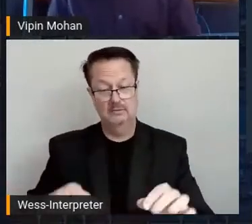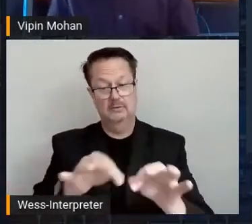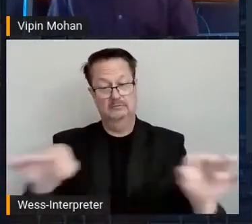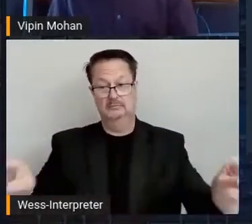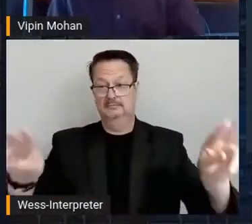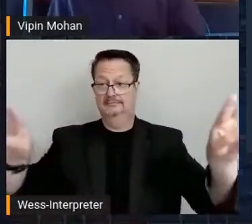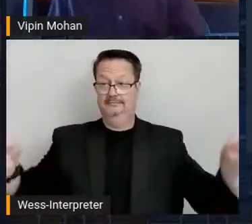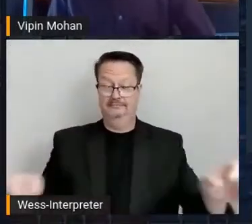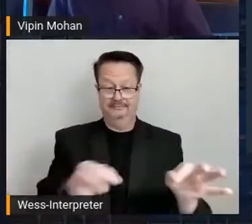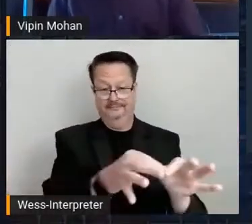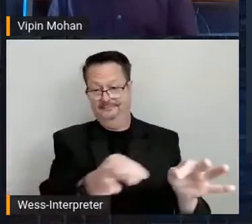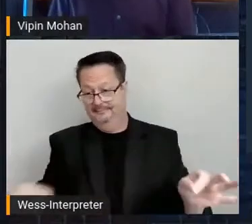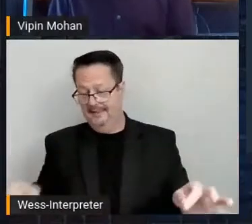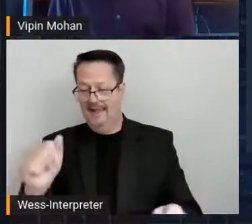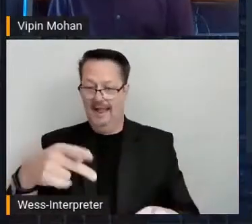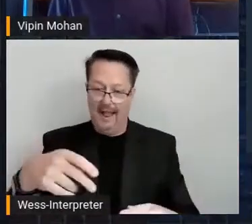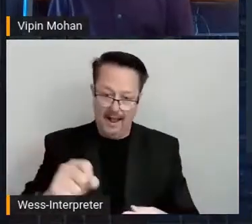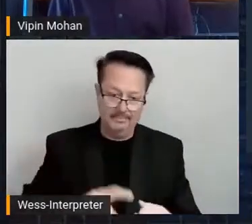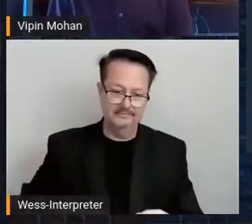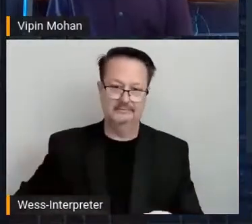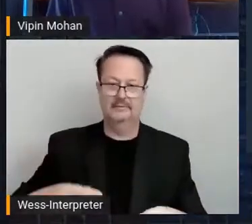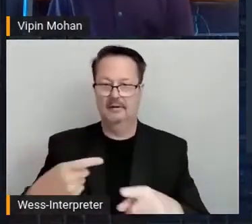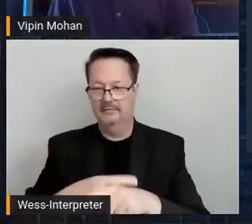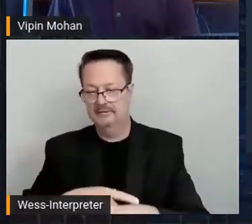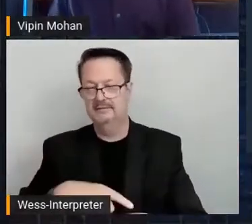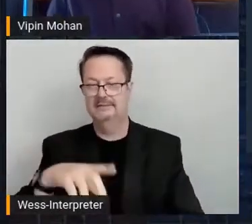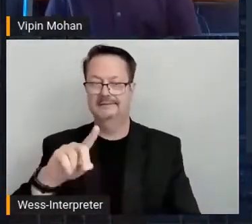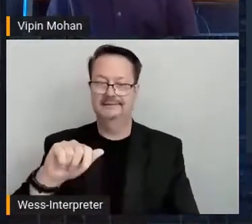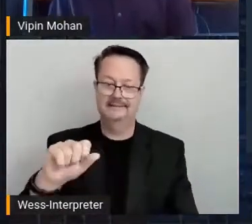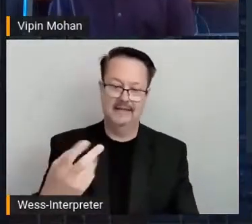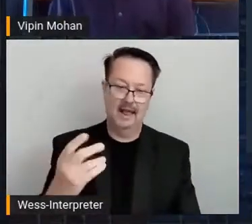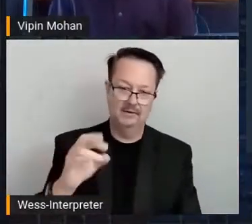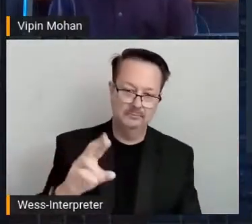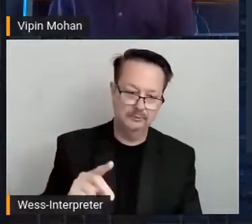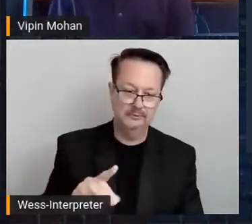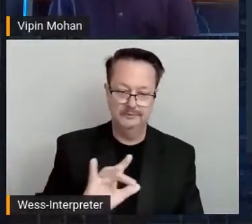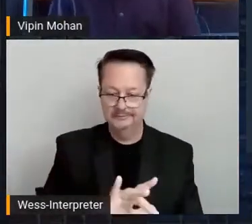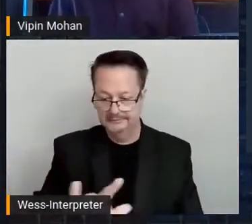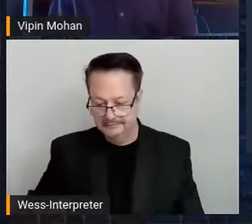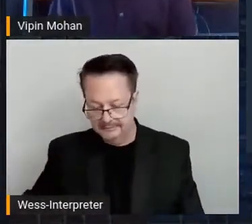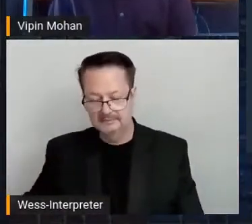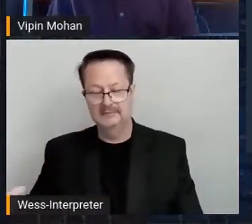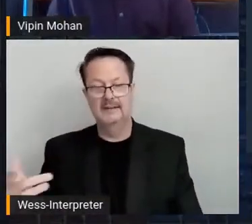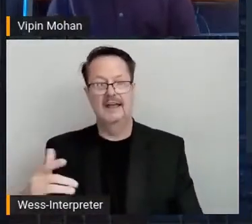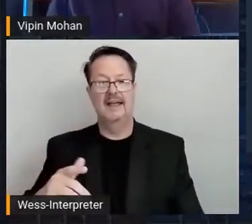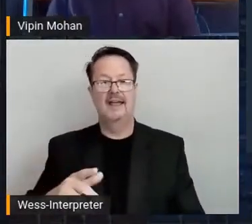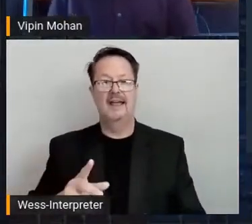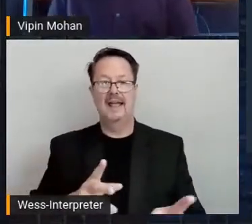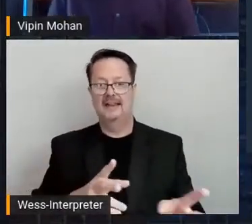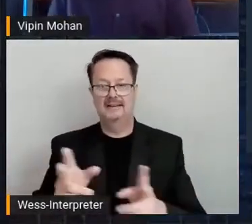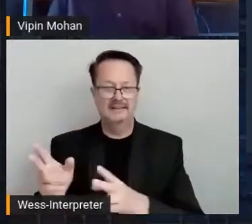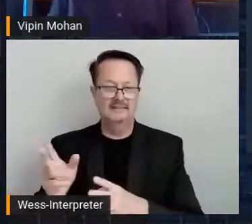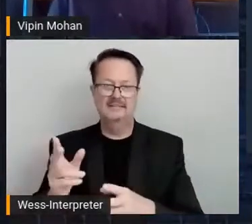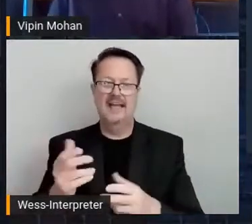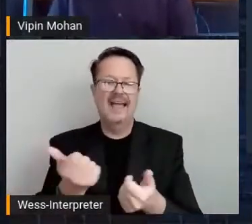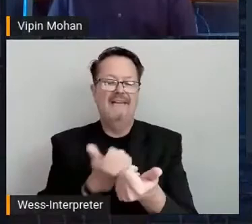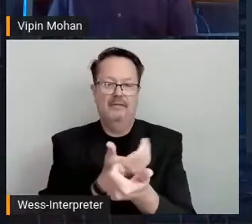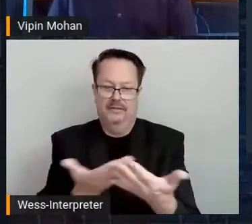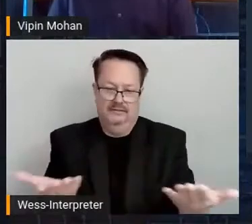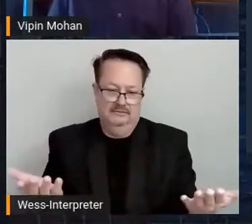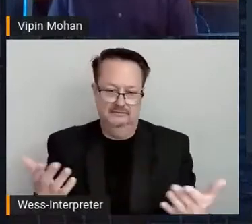all of the things like your apps, your config, dashboards, monitoring, everything. And the second thing is you really only push